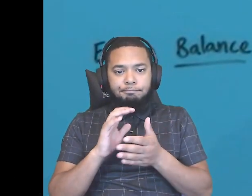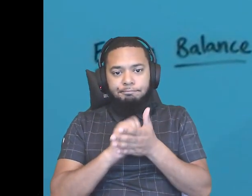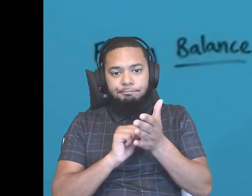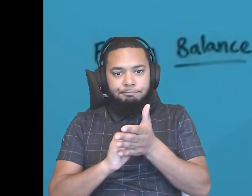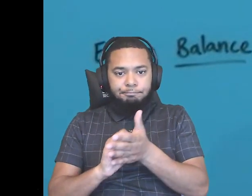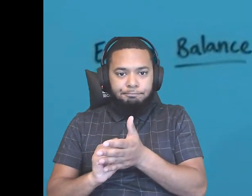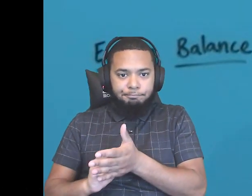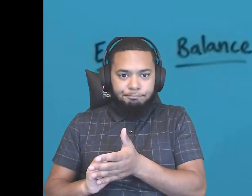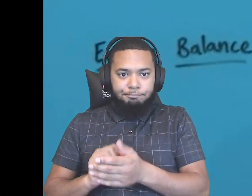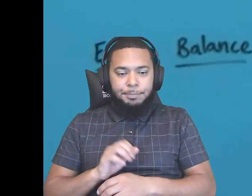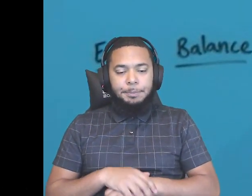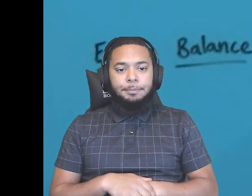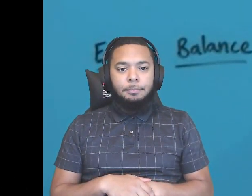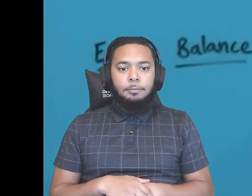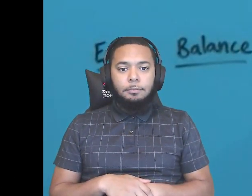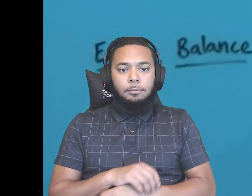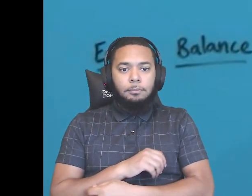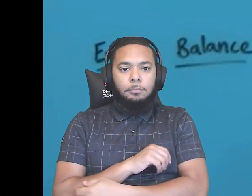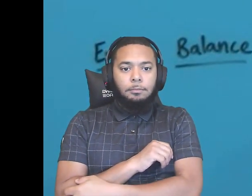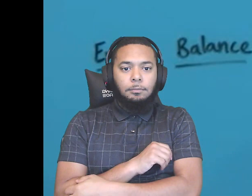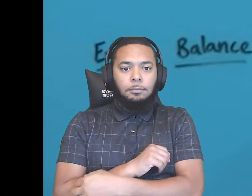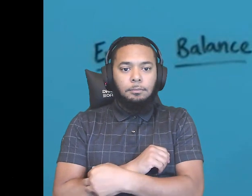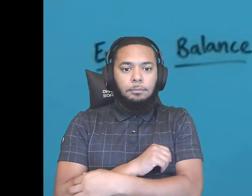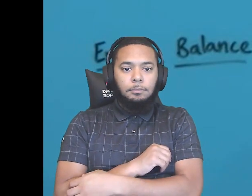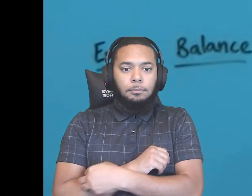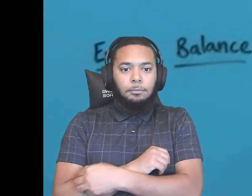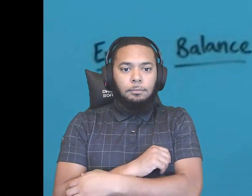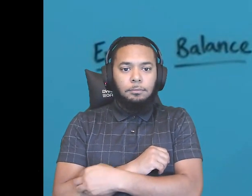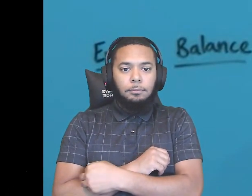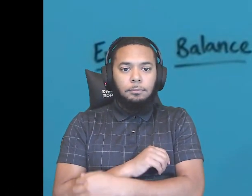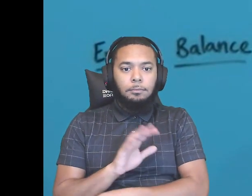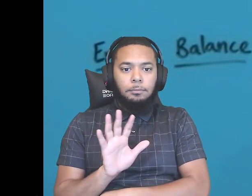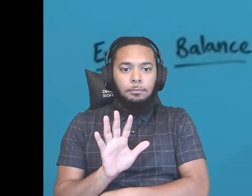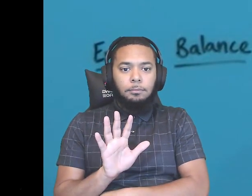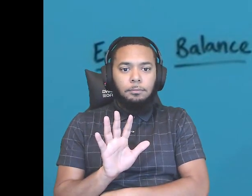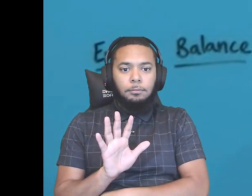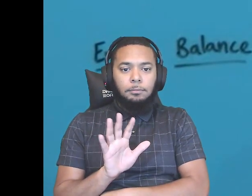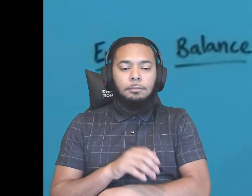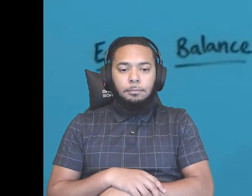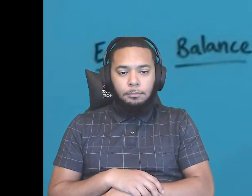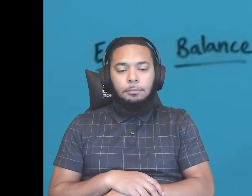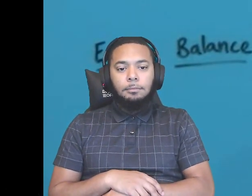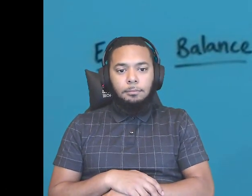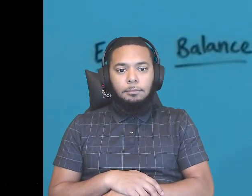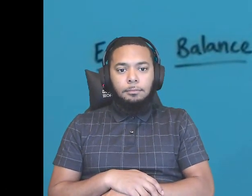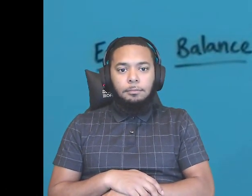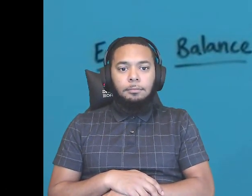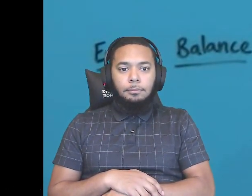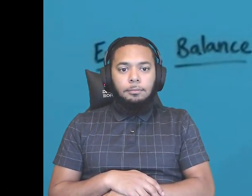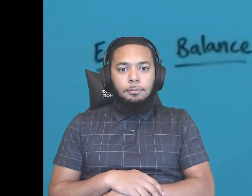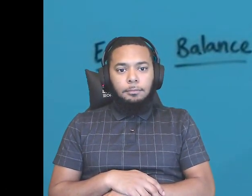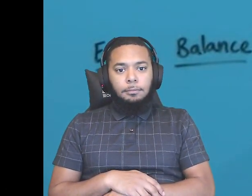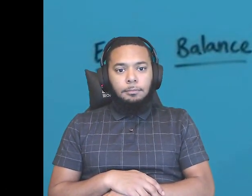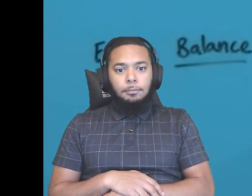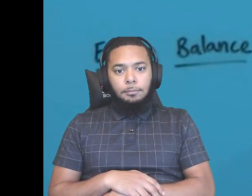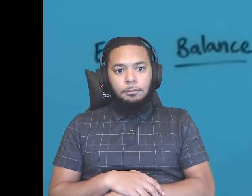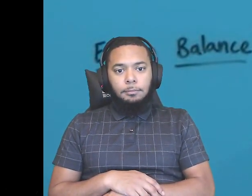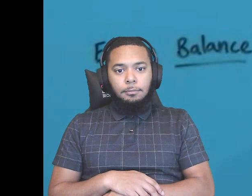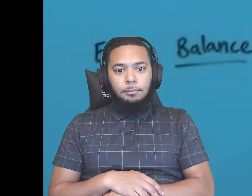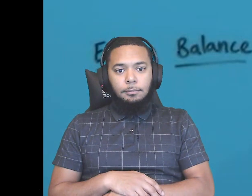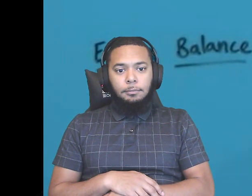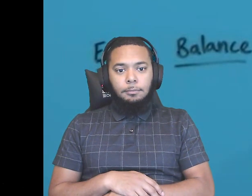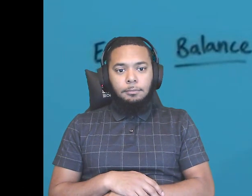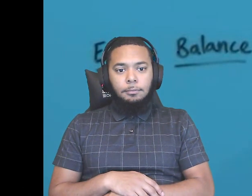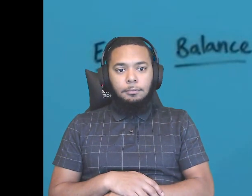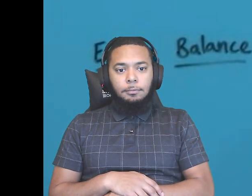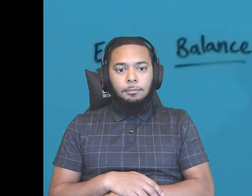borrow one here. 13 minus 5. 13 minus 8 is 5. And the one comes